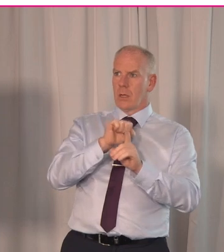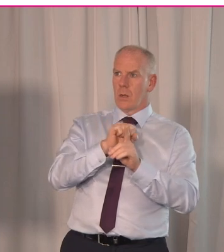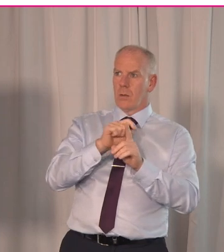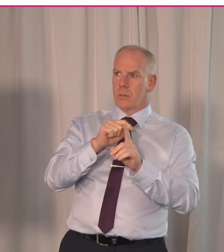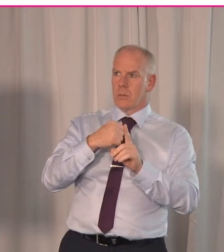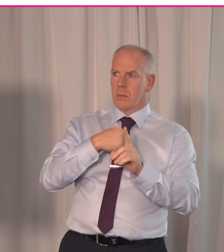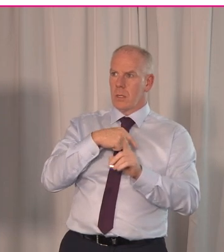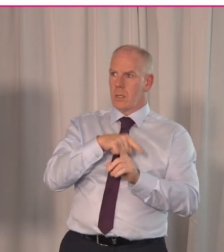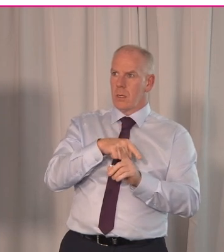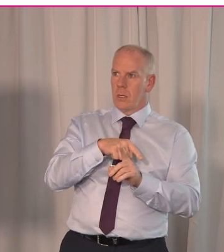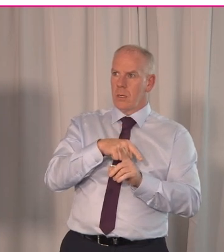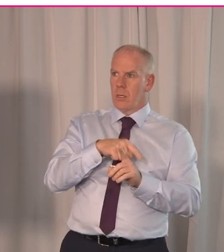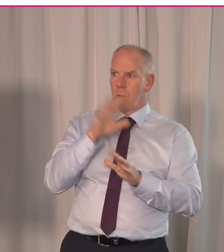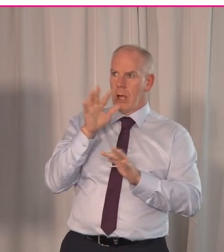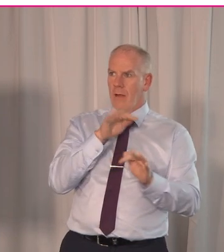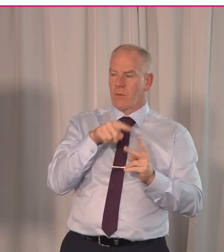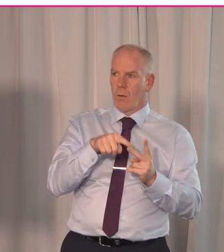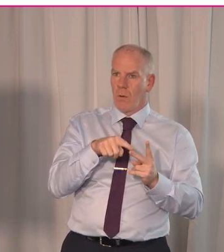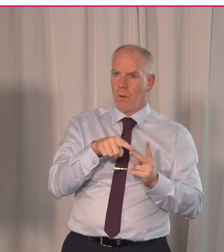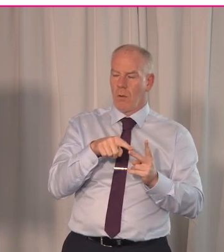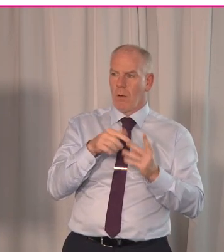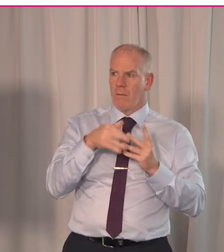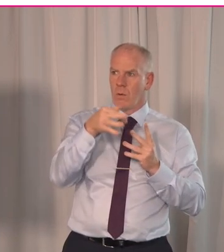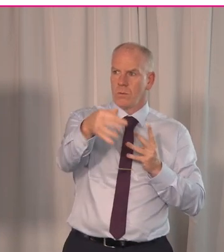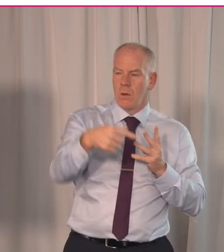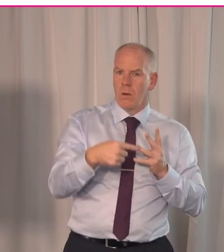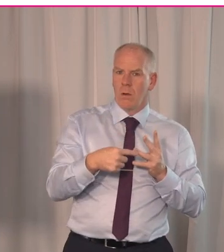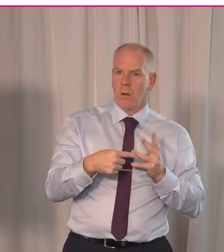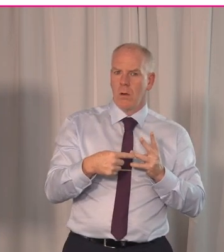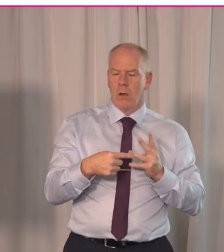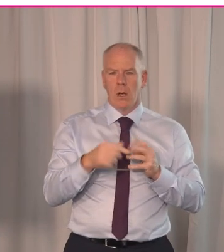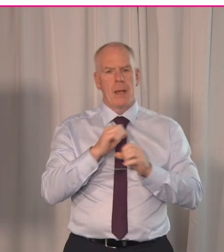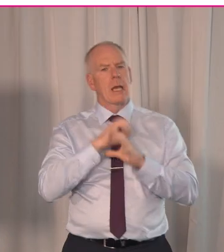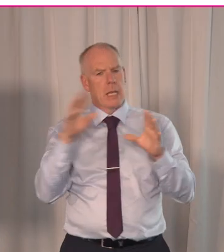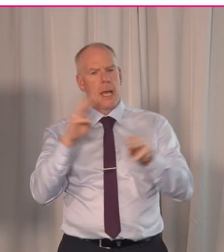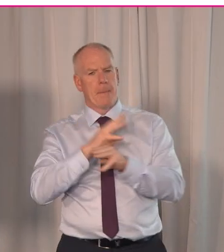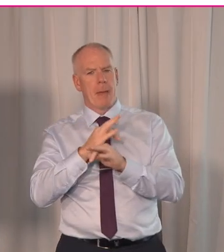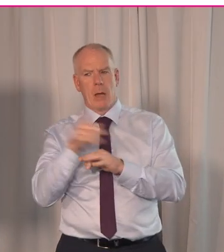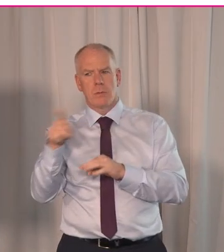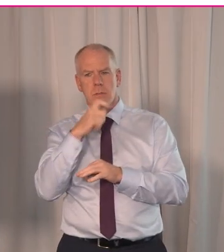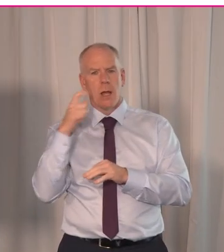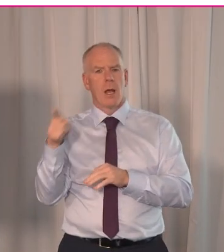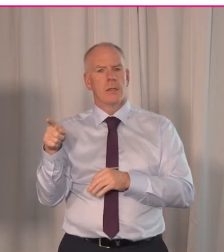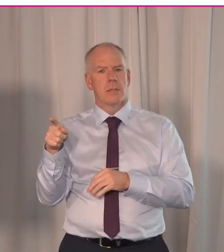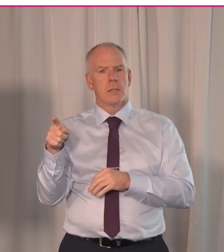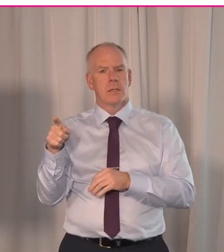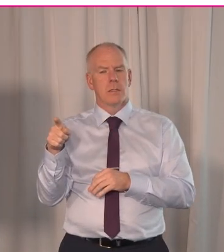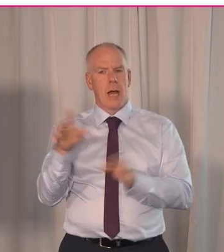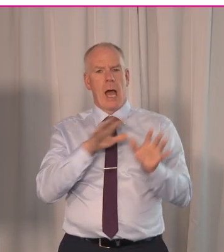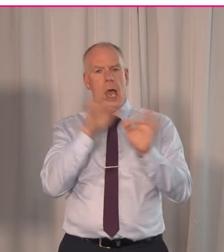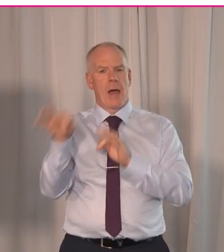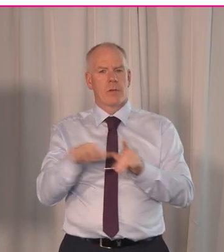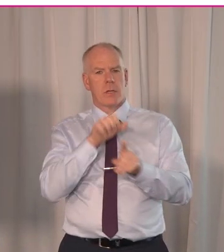for their caregiving and the future. But it is very clear from parents who've been involved for longer after